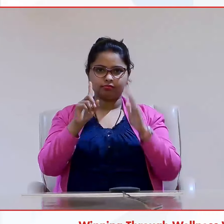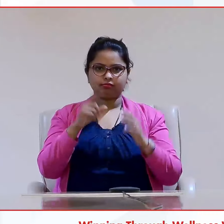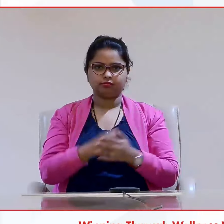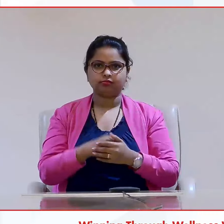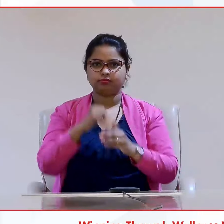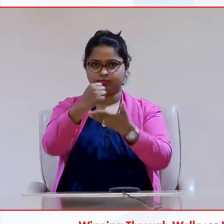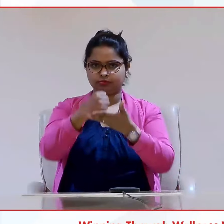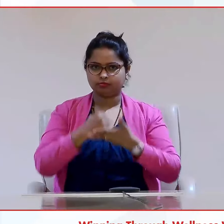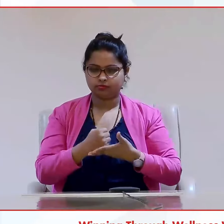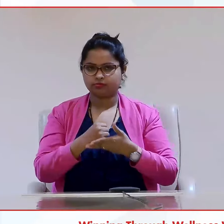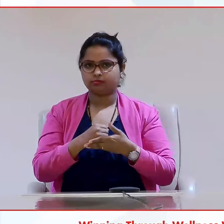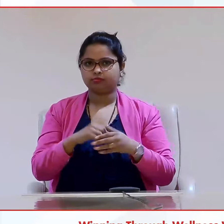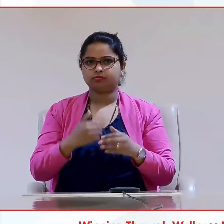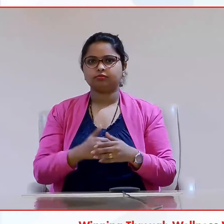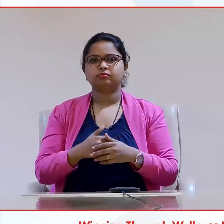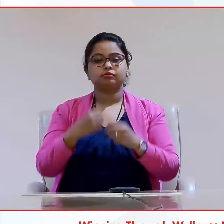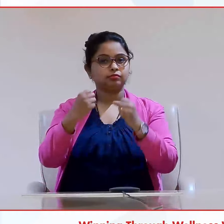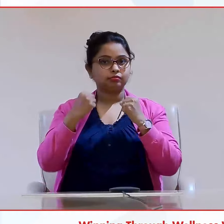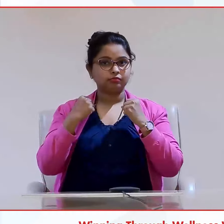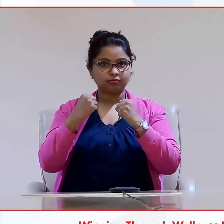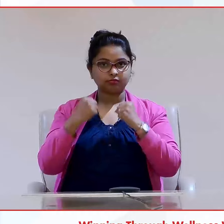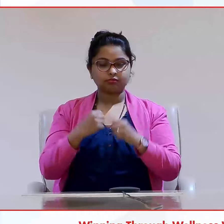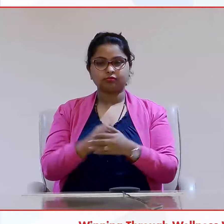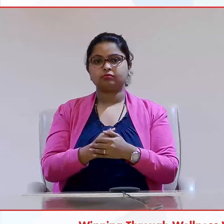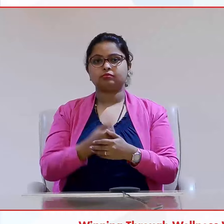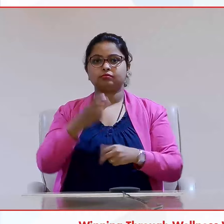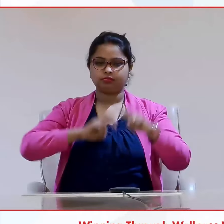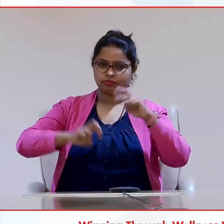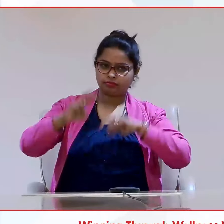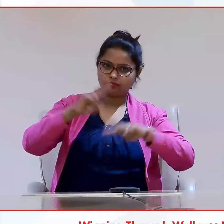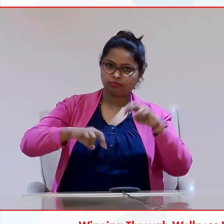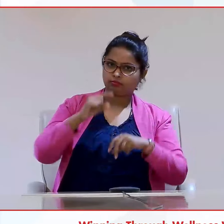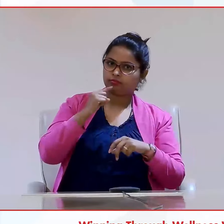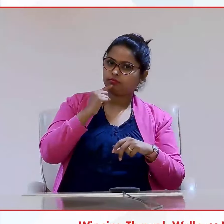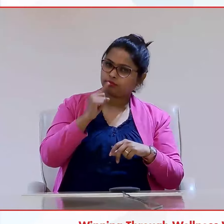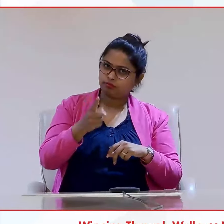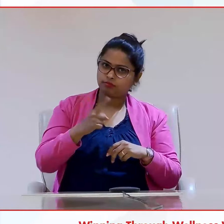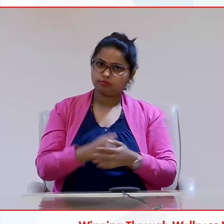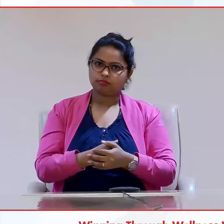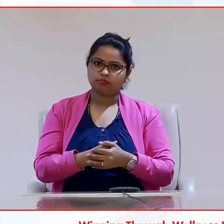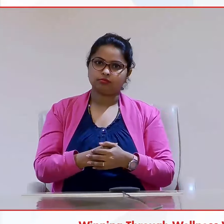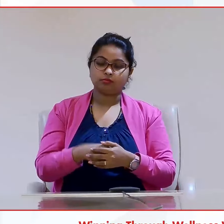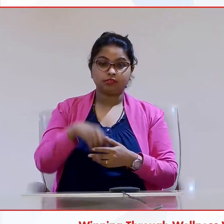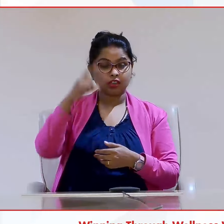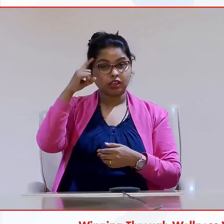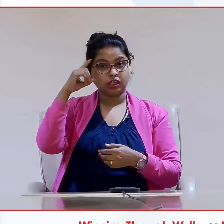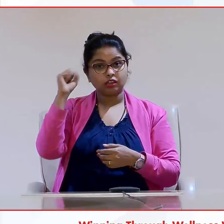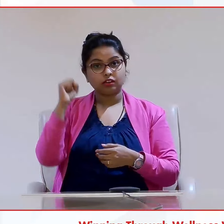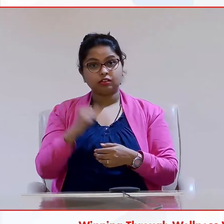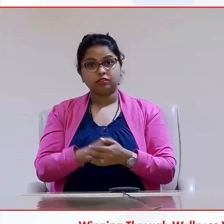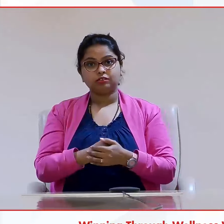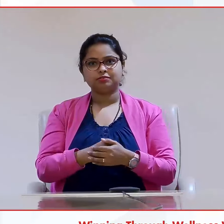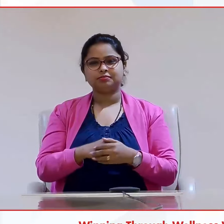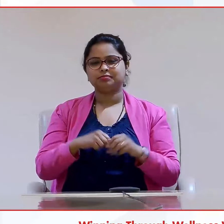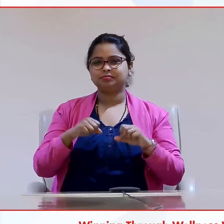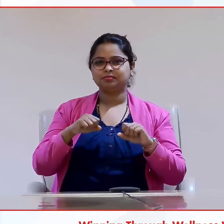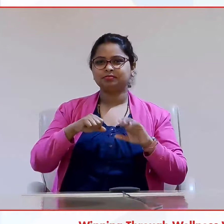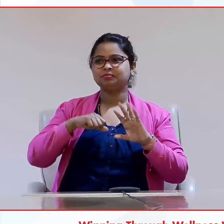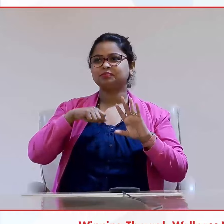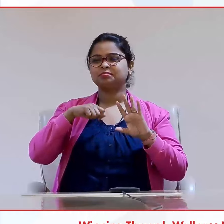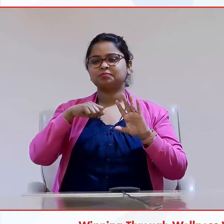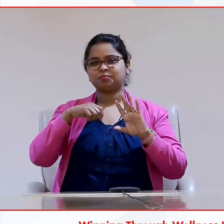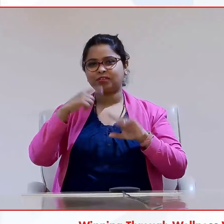helped me at difficult moments, which also research says, is remembering ki picture abhi baki hai. Your